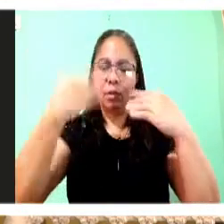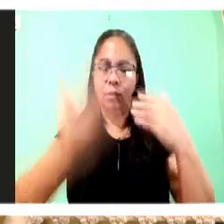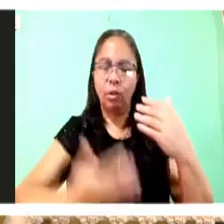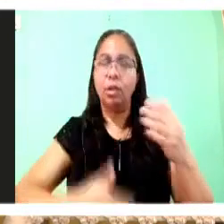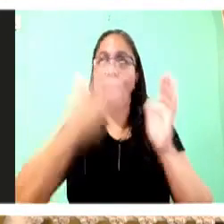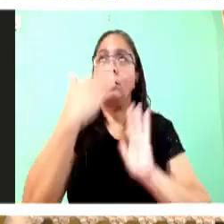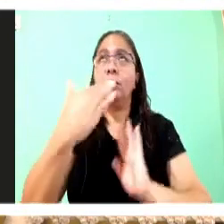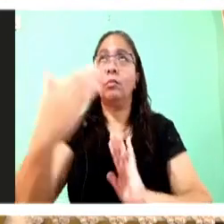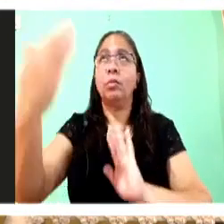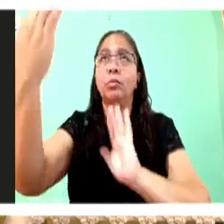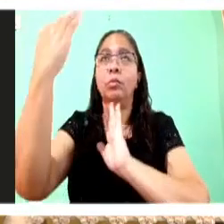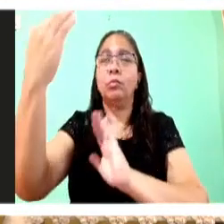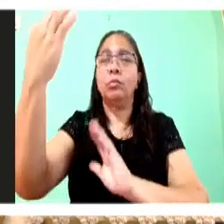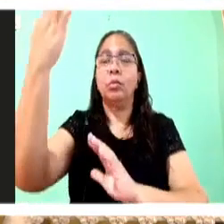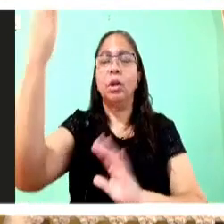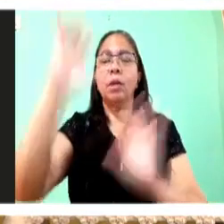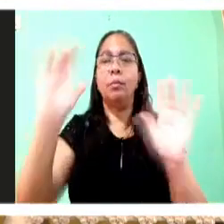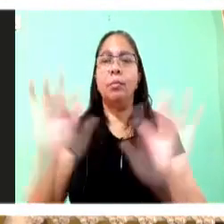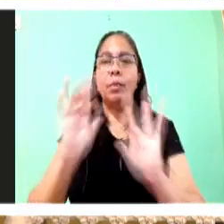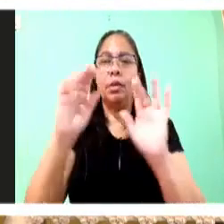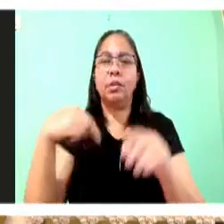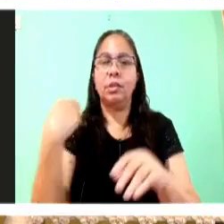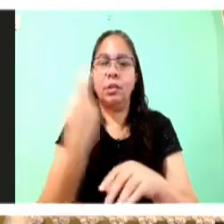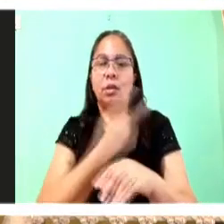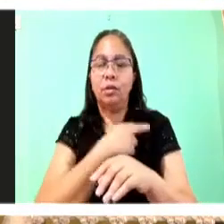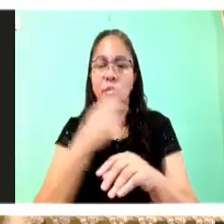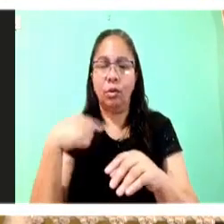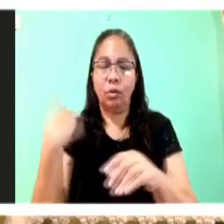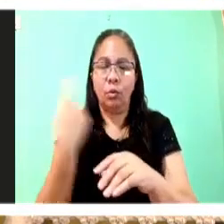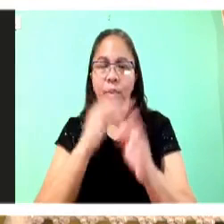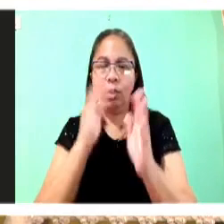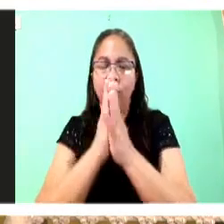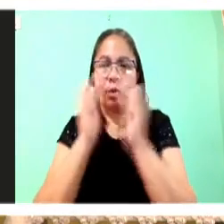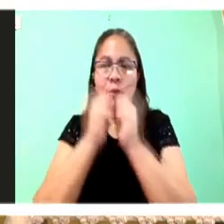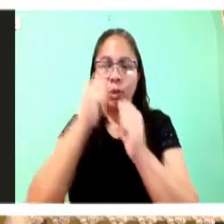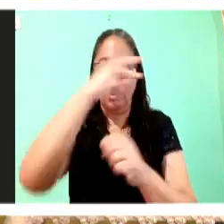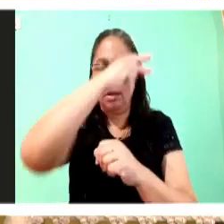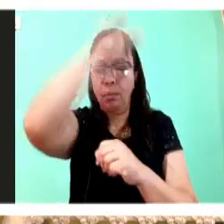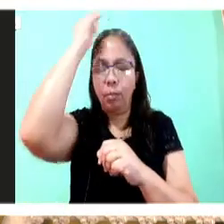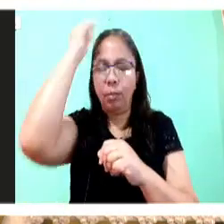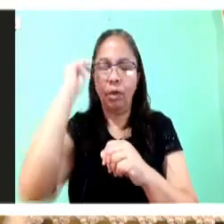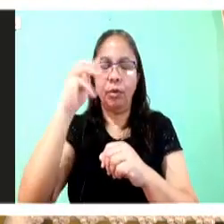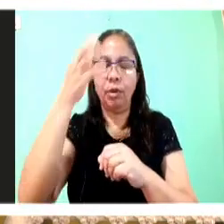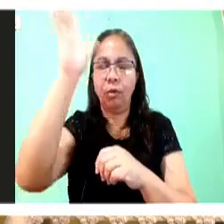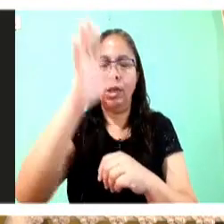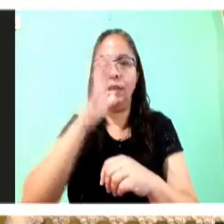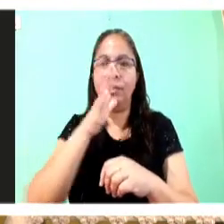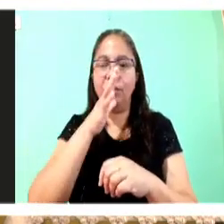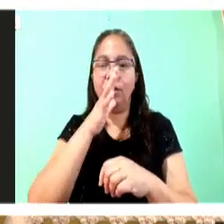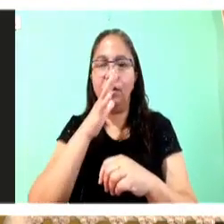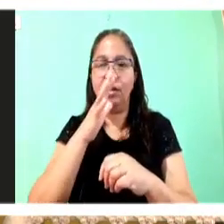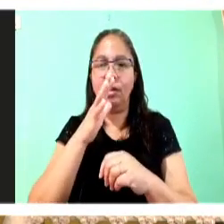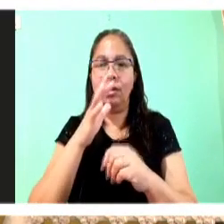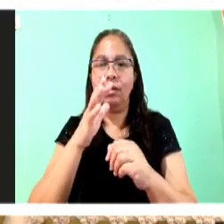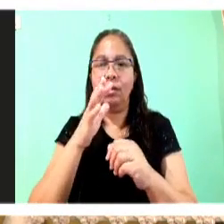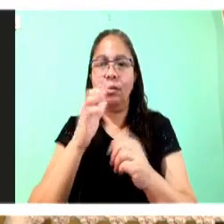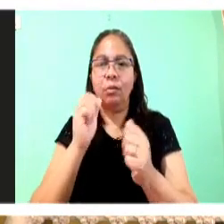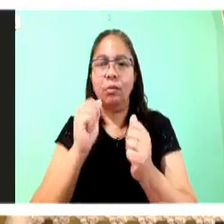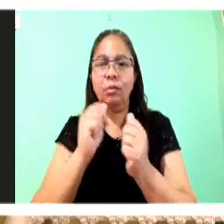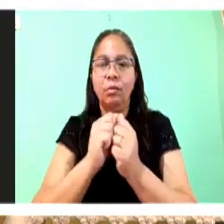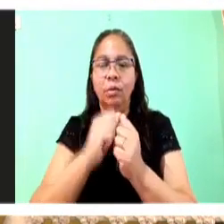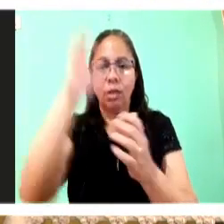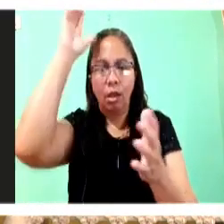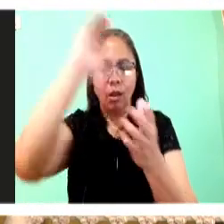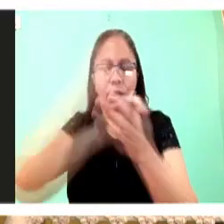light of your face, and have mercy on us all, we pray, that with the blessed Virgin Mary, Mother of God, with the blessed Joseph,